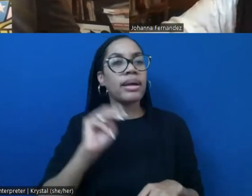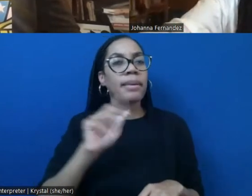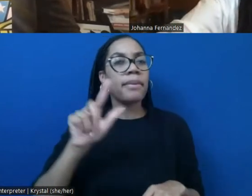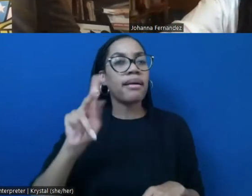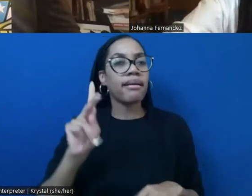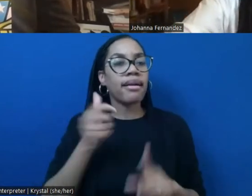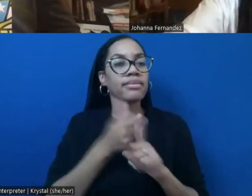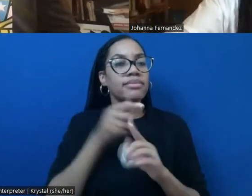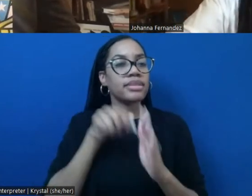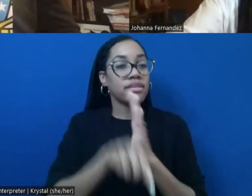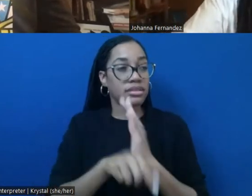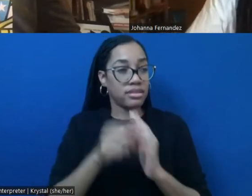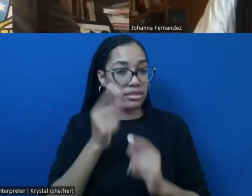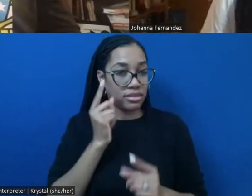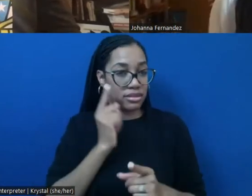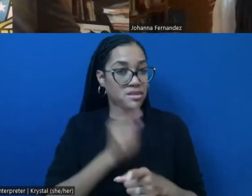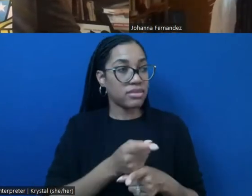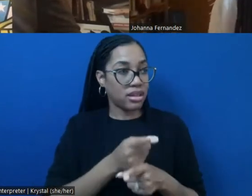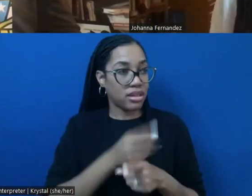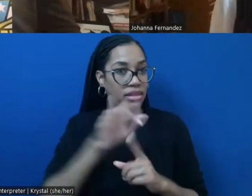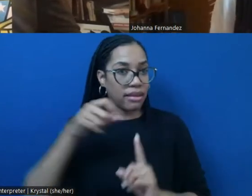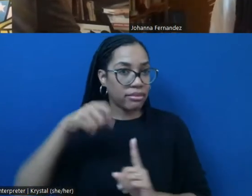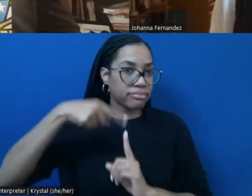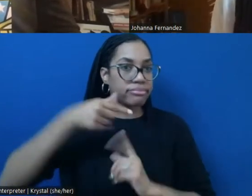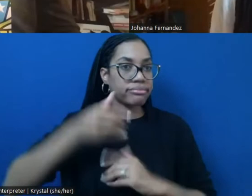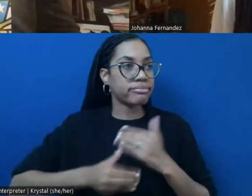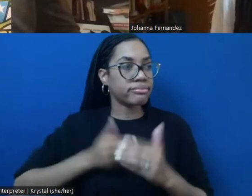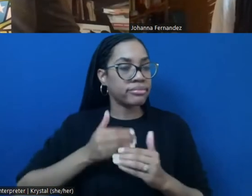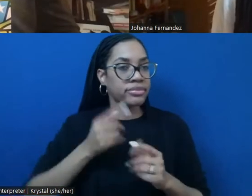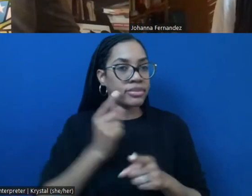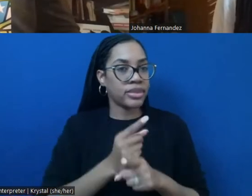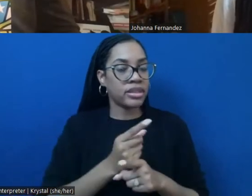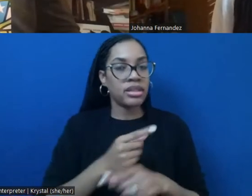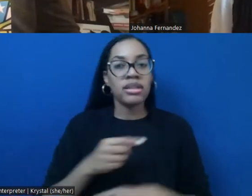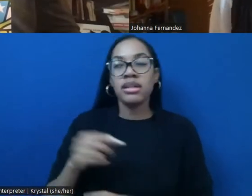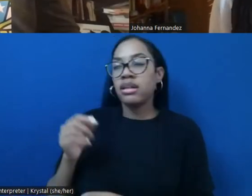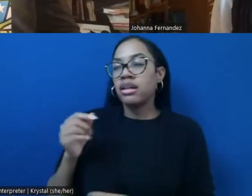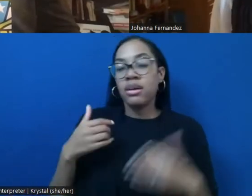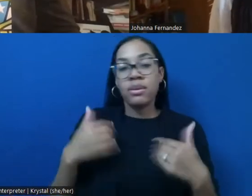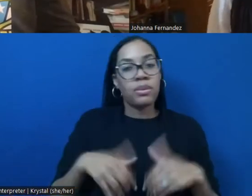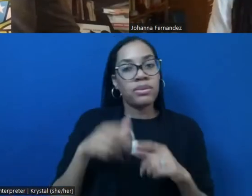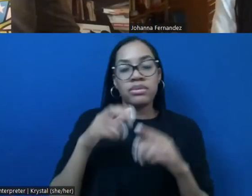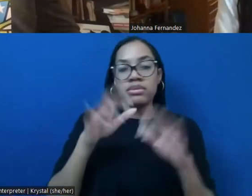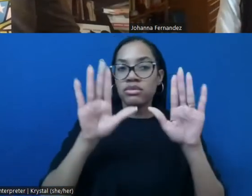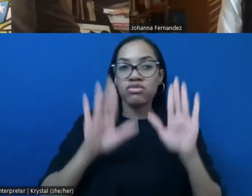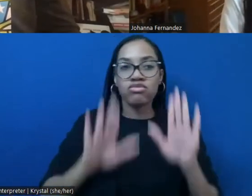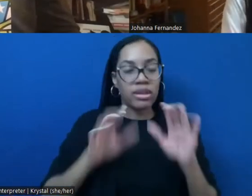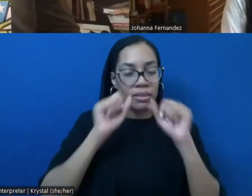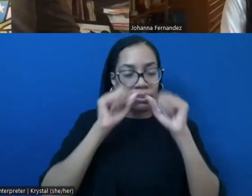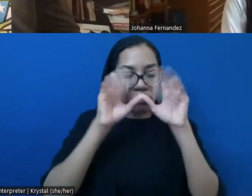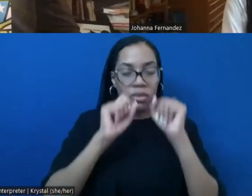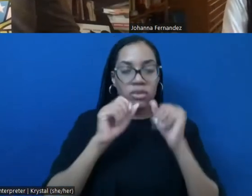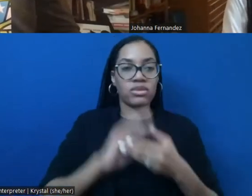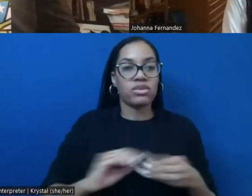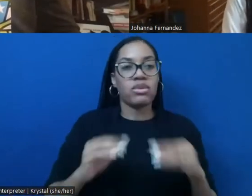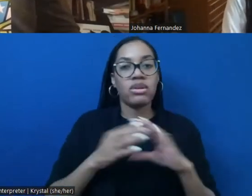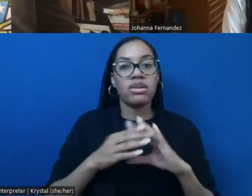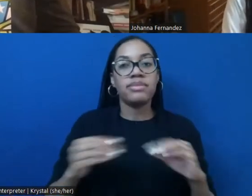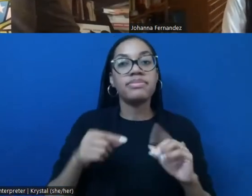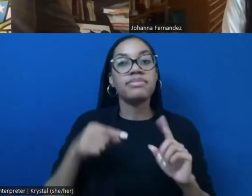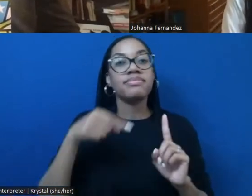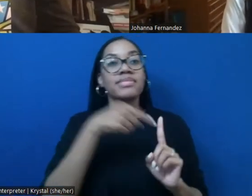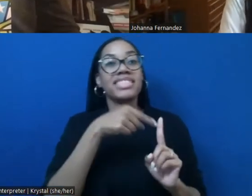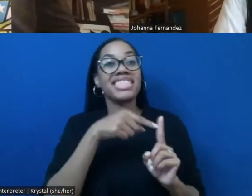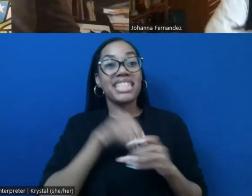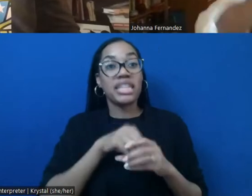also part of what? So, yes. And that's an incredible story. He happens to be in prison when Martin Luther King